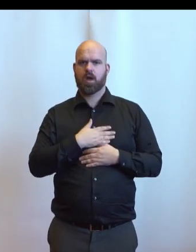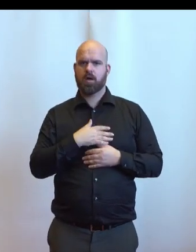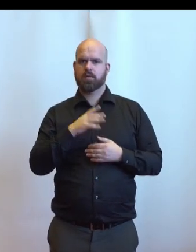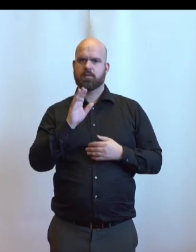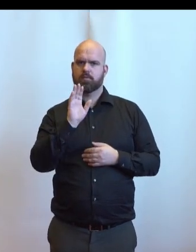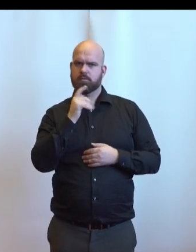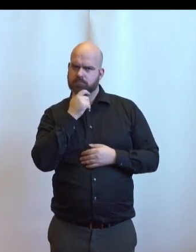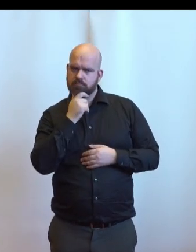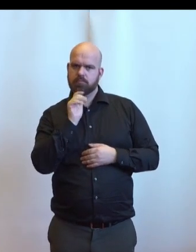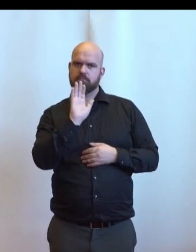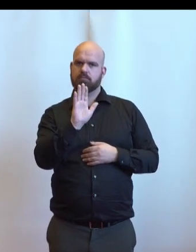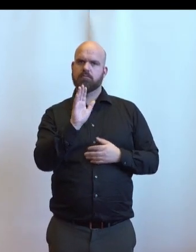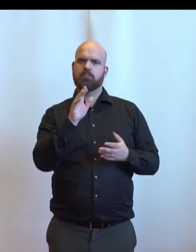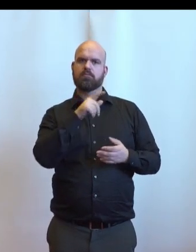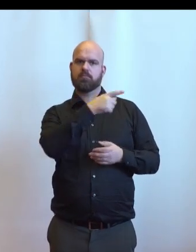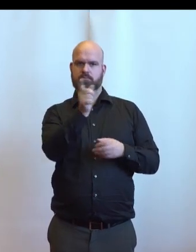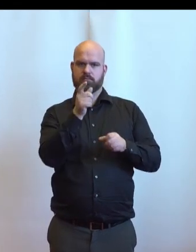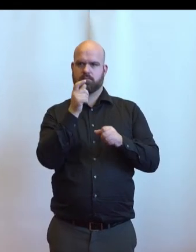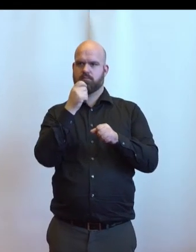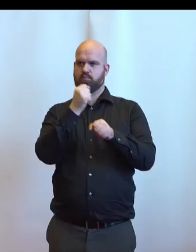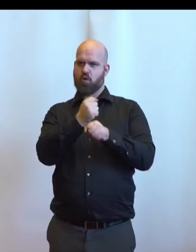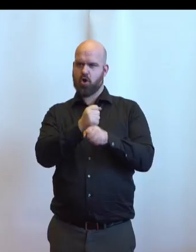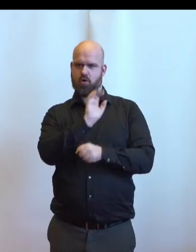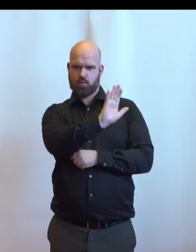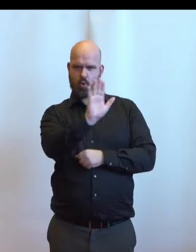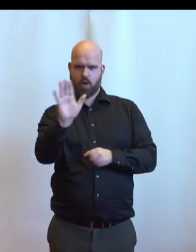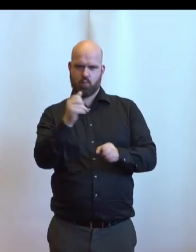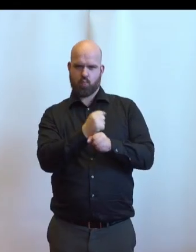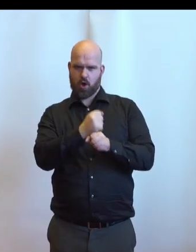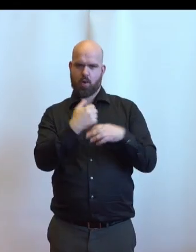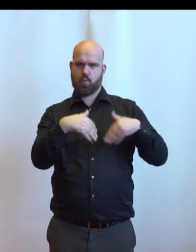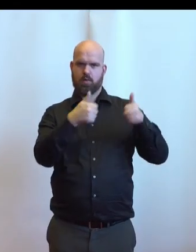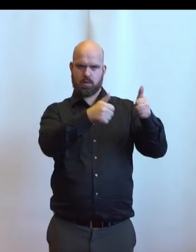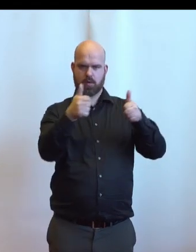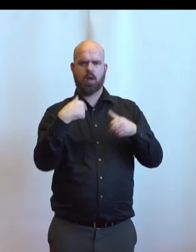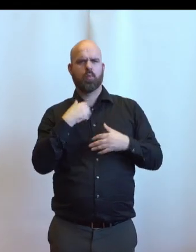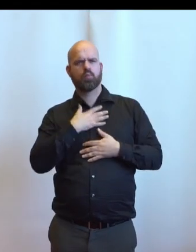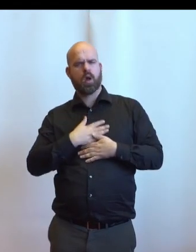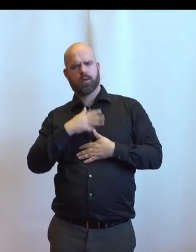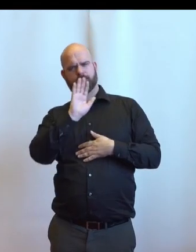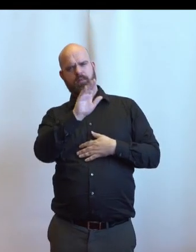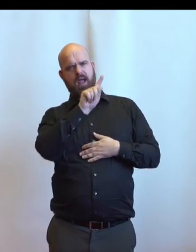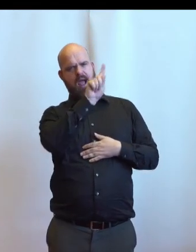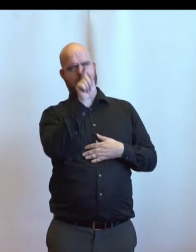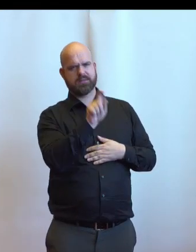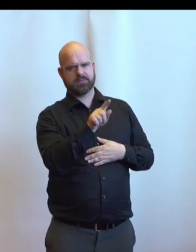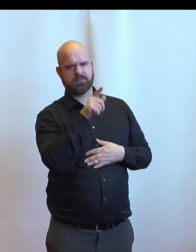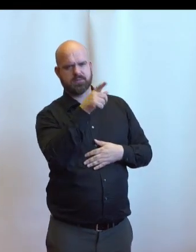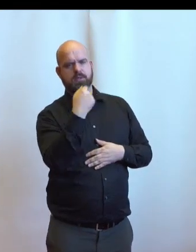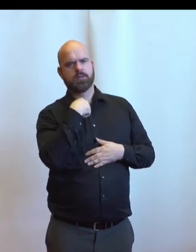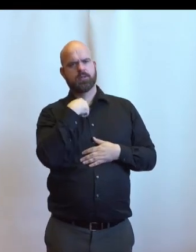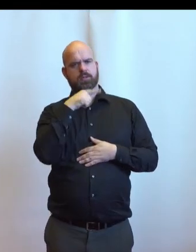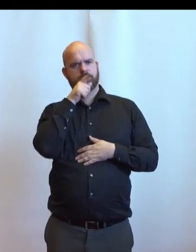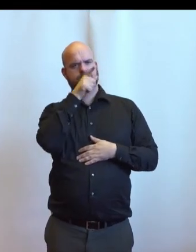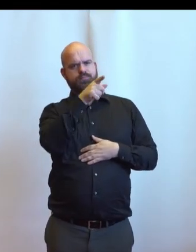our members. So could you please let me know, and I'm addressing in particular to the lady